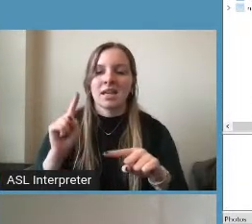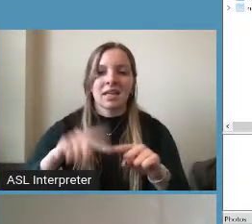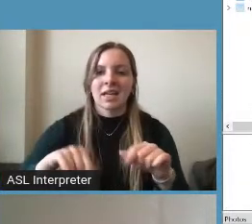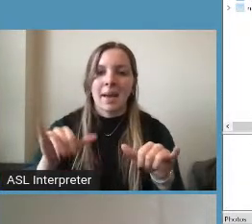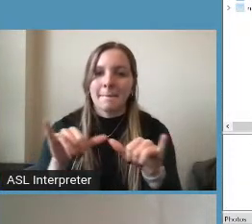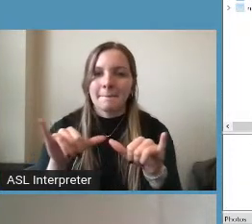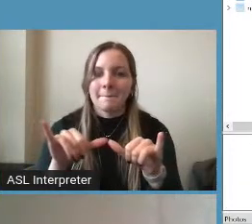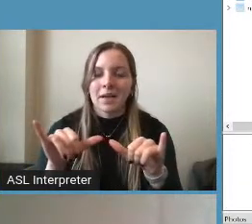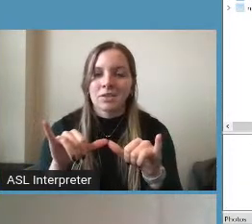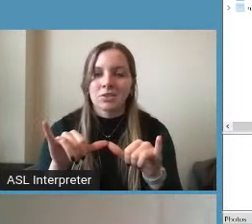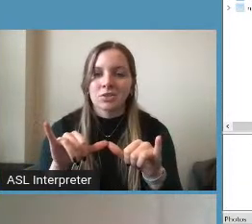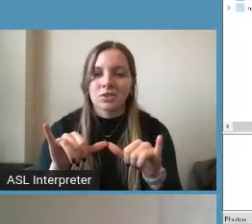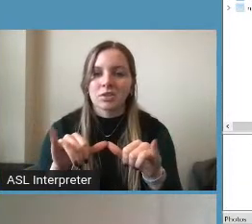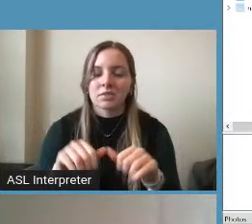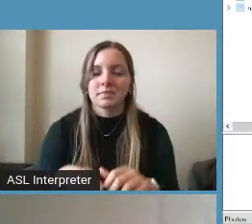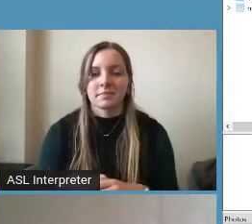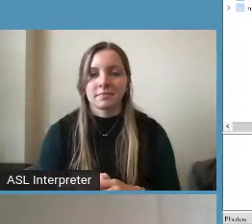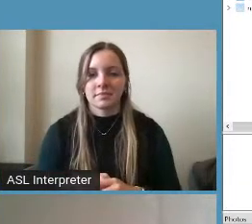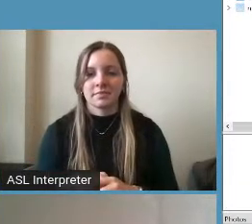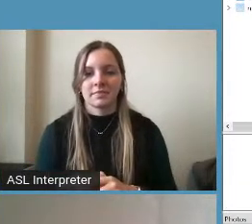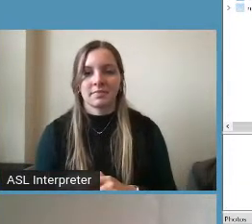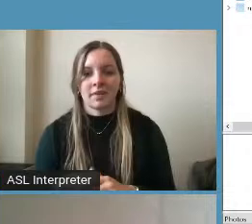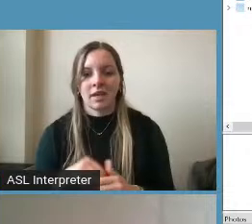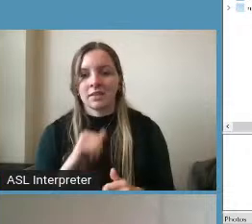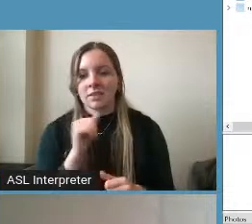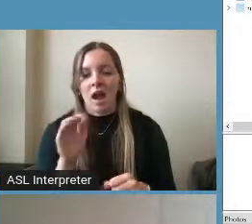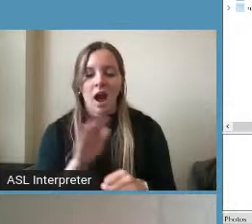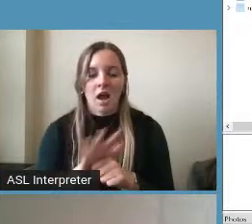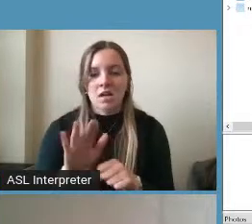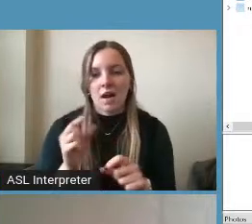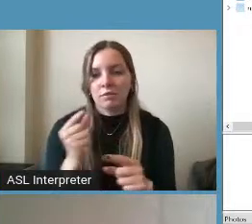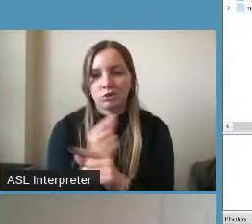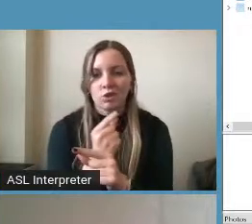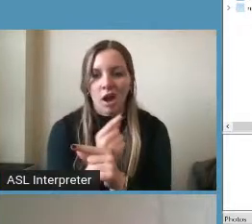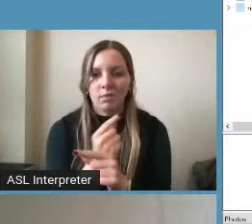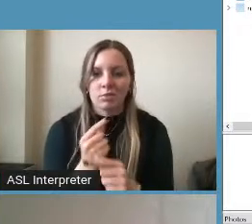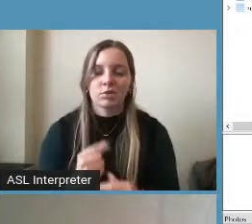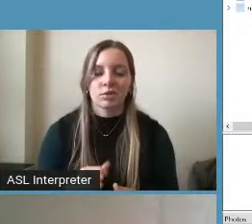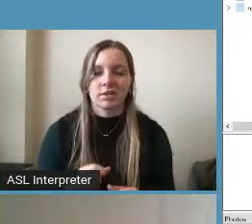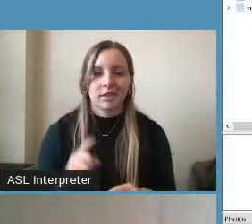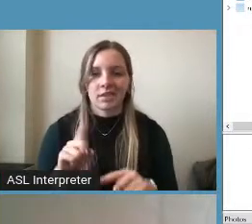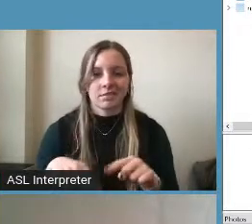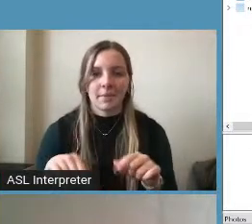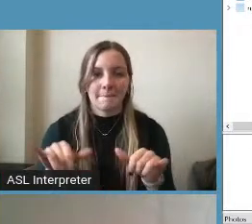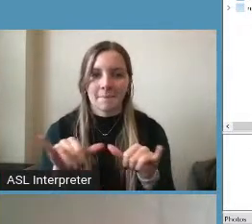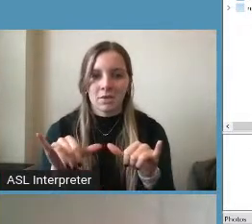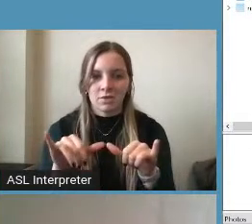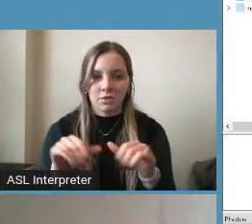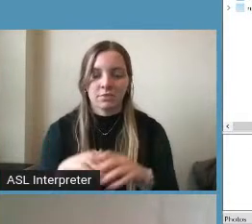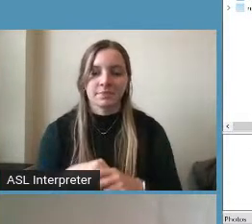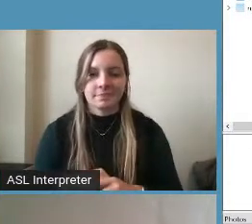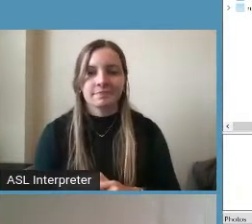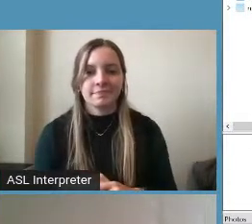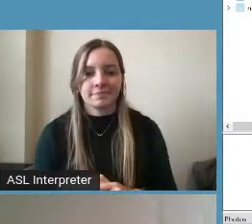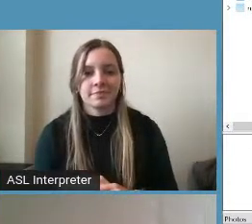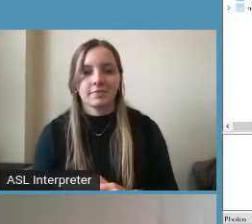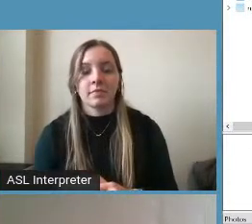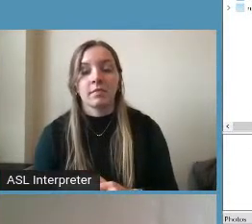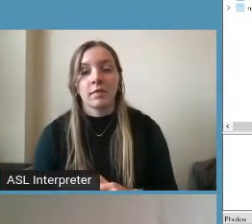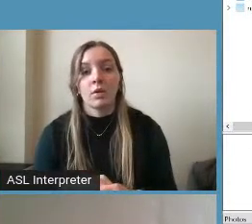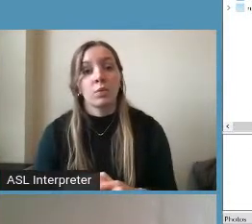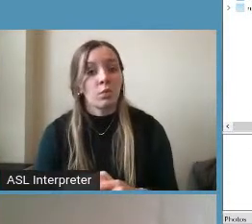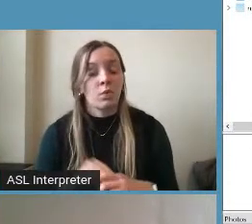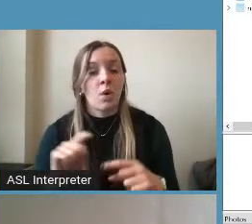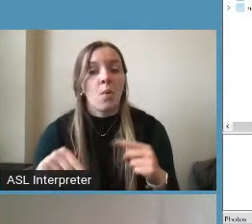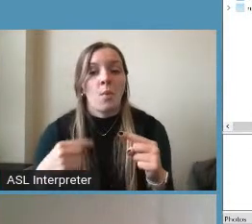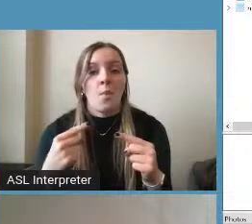purposes are. And so the point there is really that whenever you're doing imaging, whenever you're doing documentation,